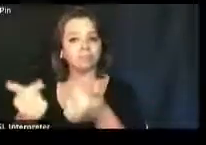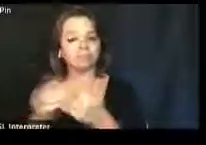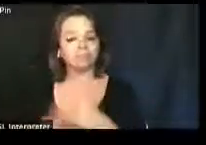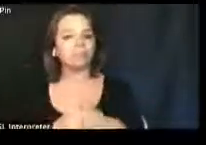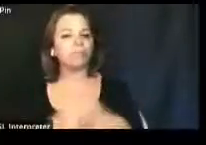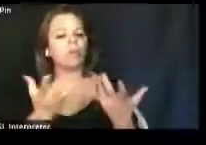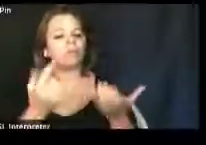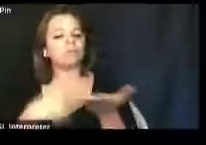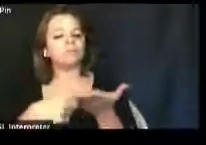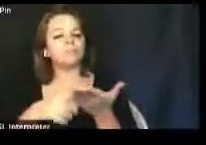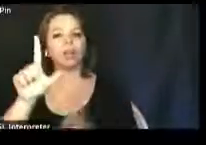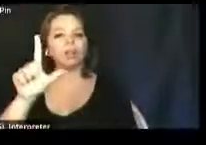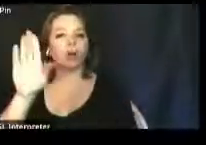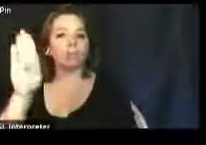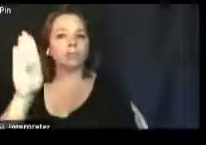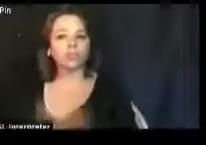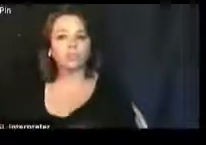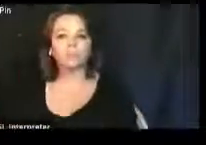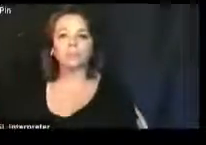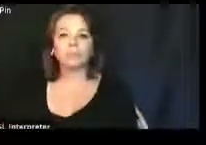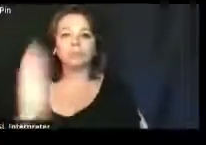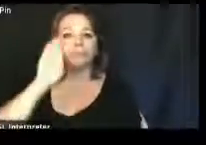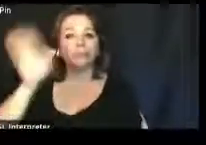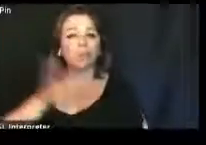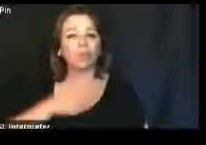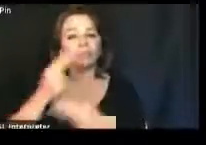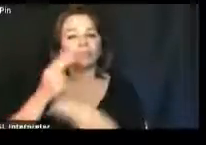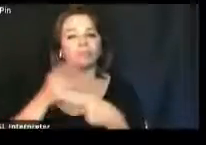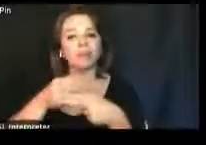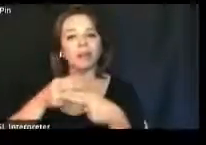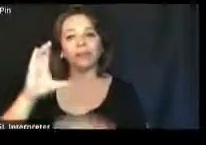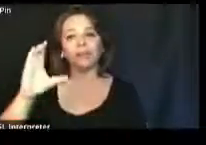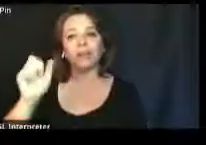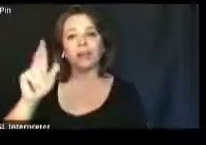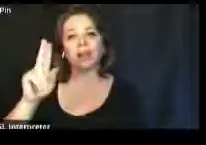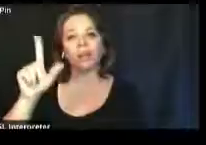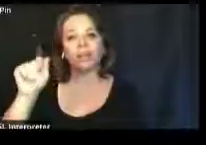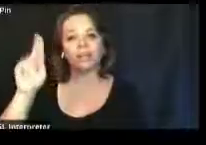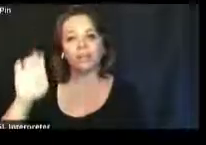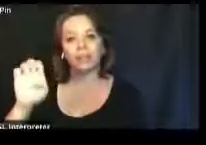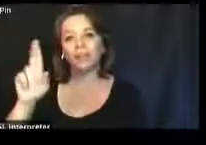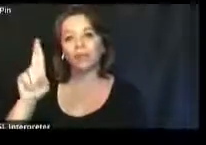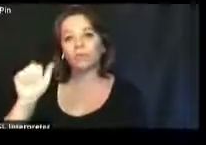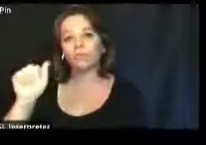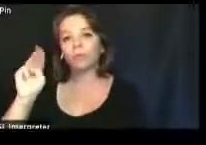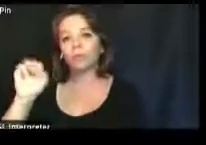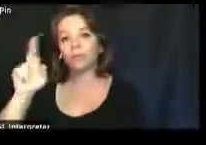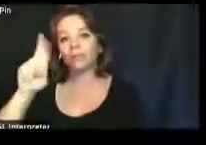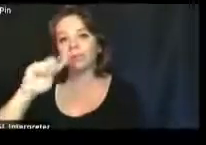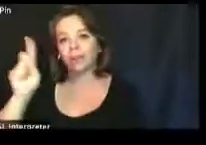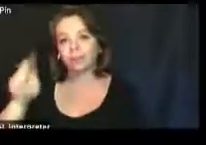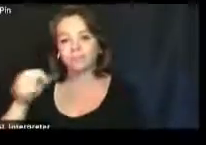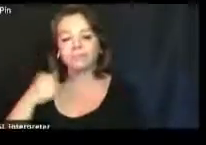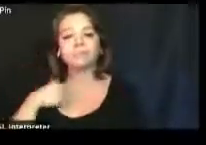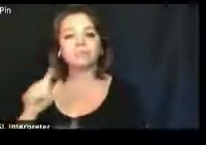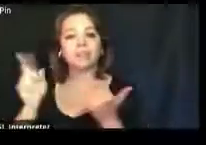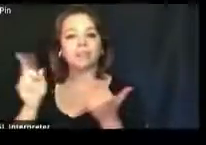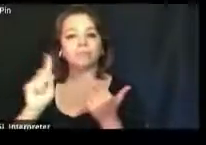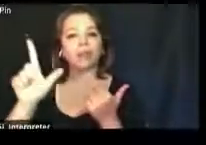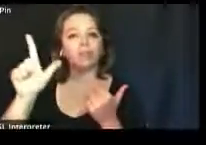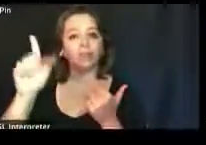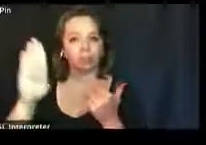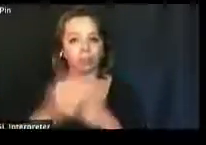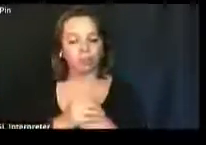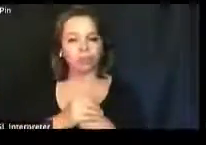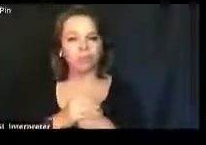Beach. Hello, my name is Carolyn Ramirez, and I am resident of Long Beach, and I am a